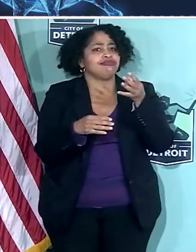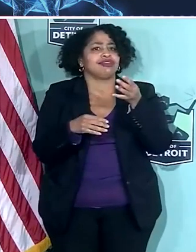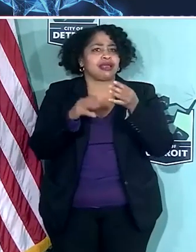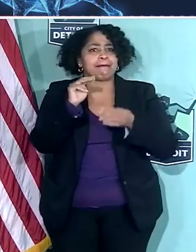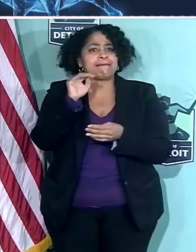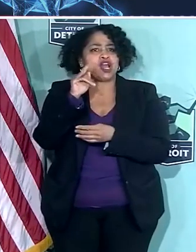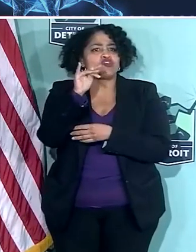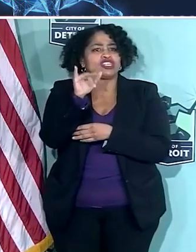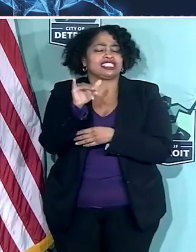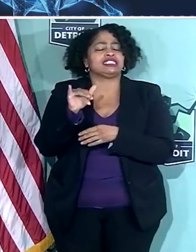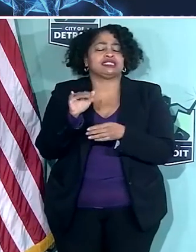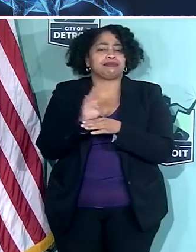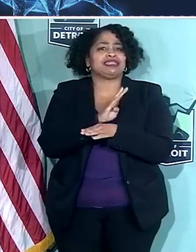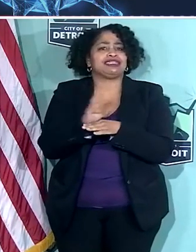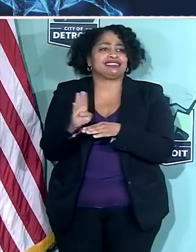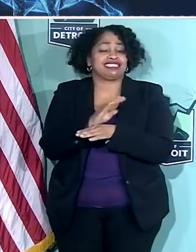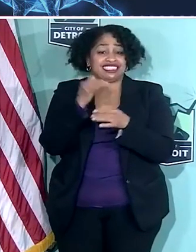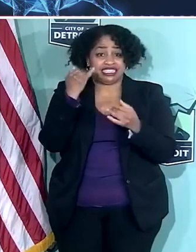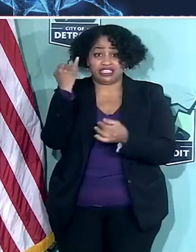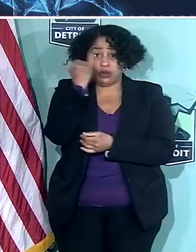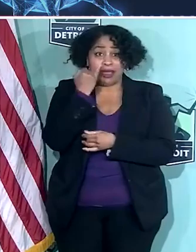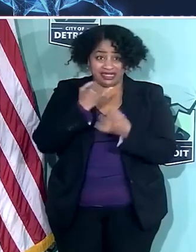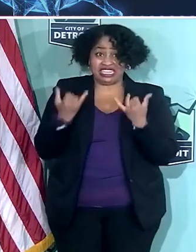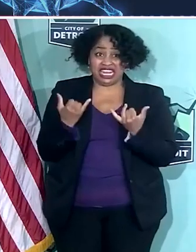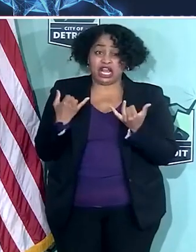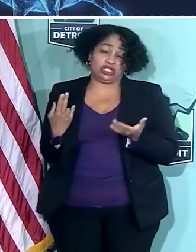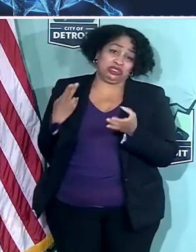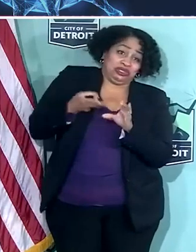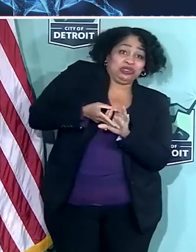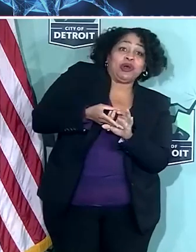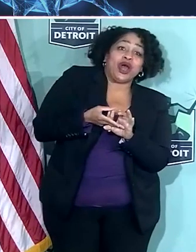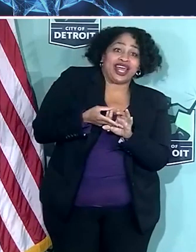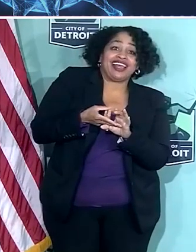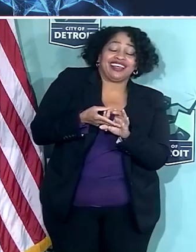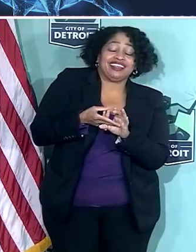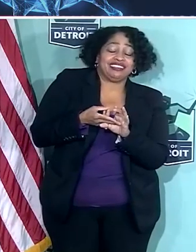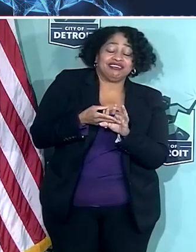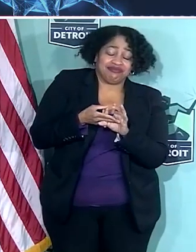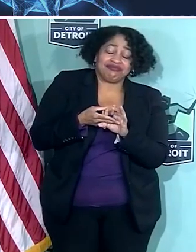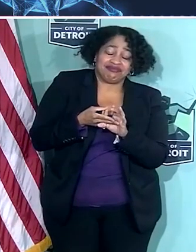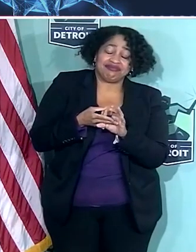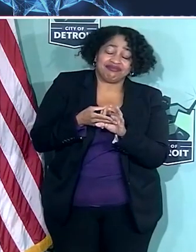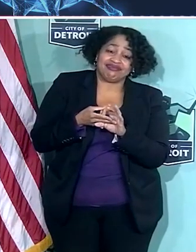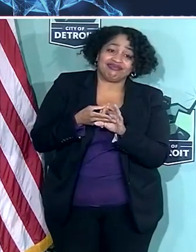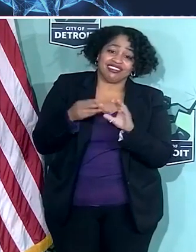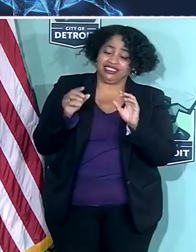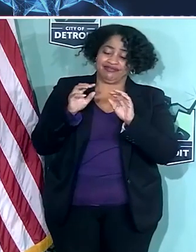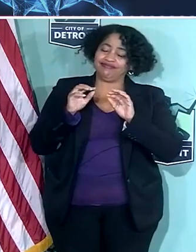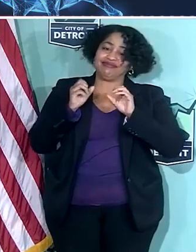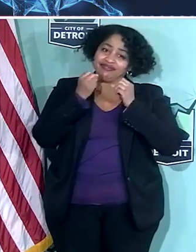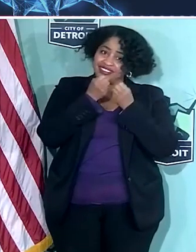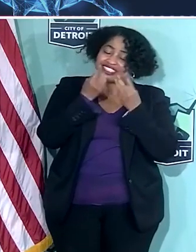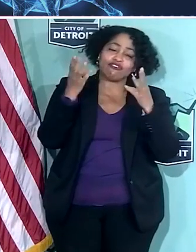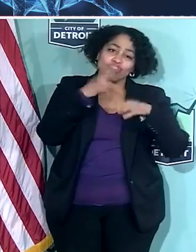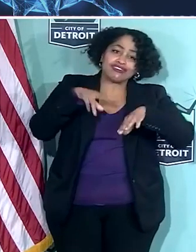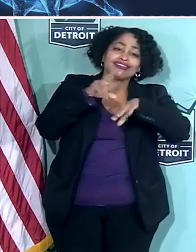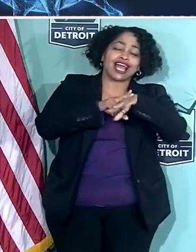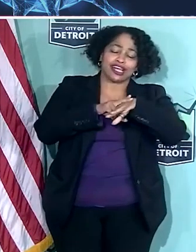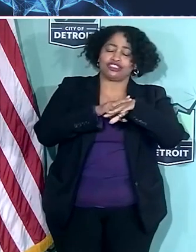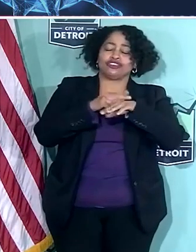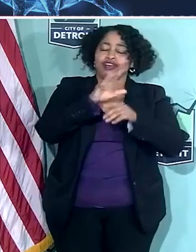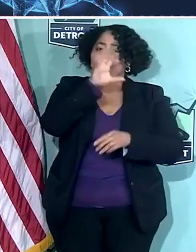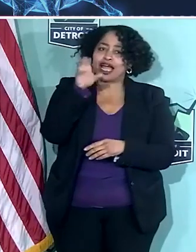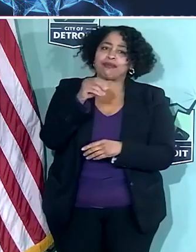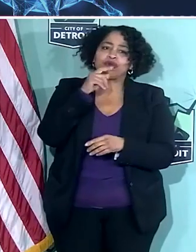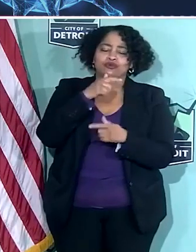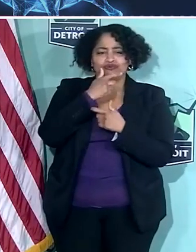And Pepsi now joins quite a series of national companies who have taken an interest, and